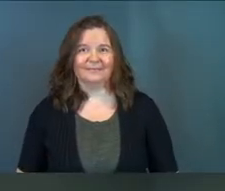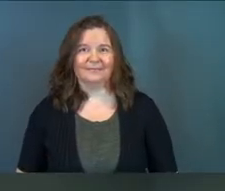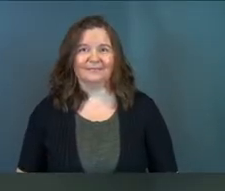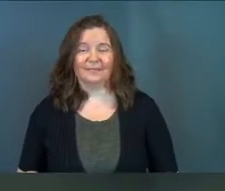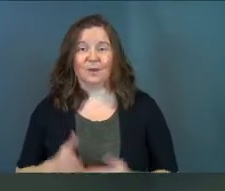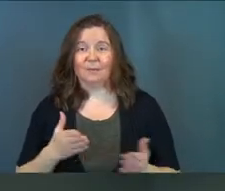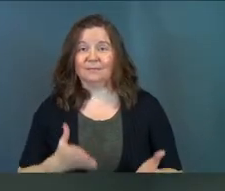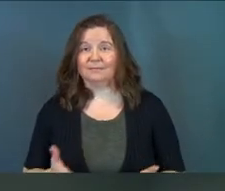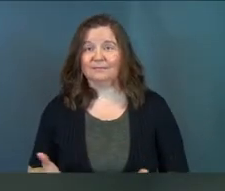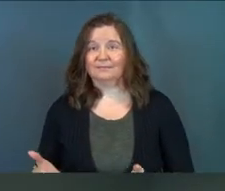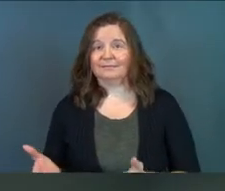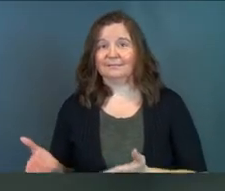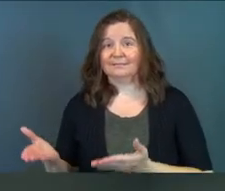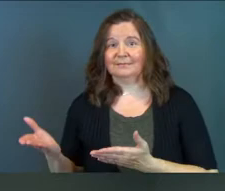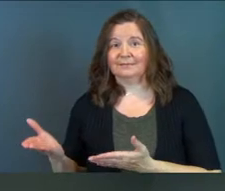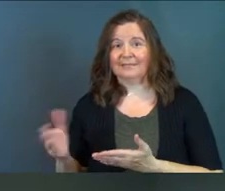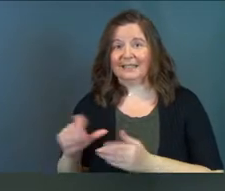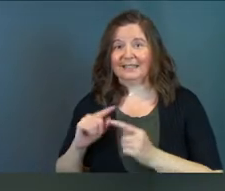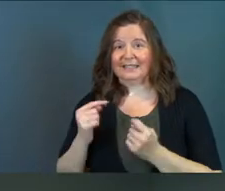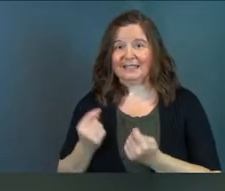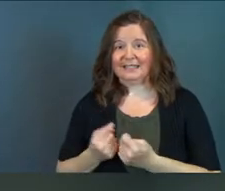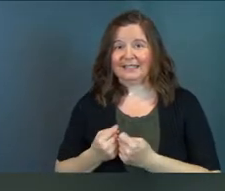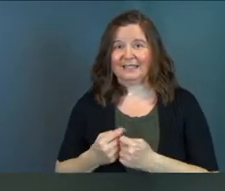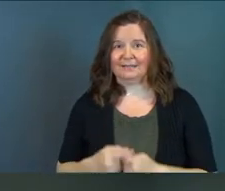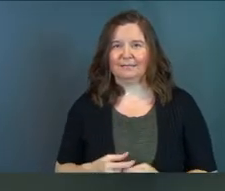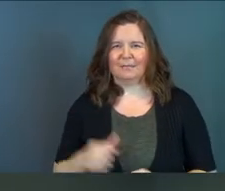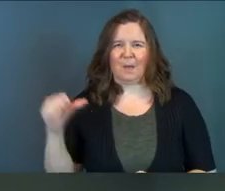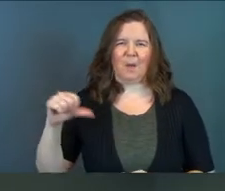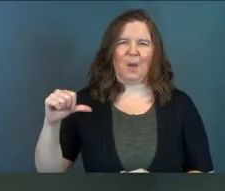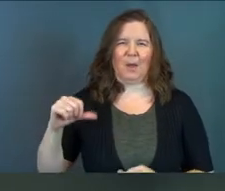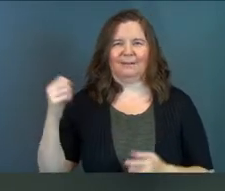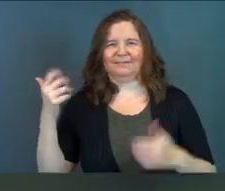Do any of you have feelings about this sports team?